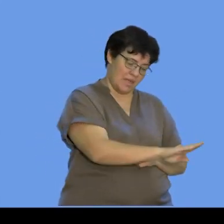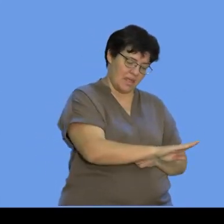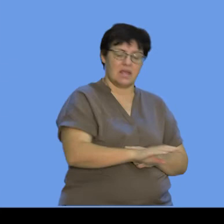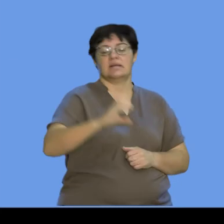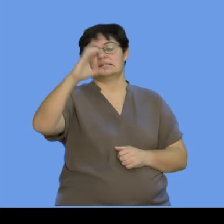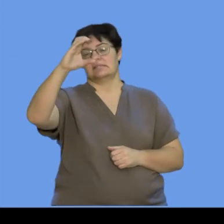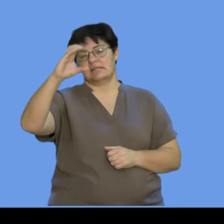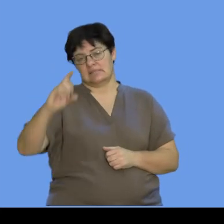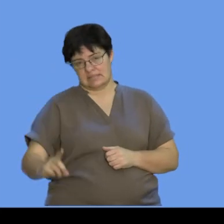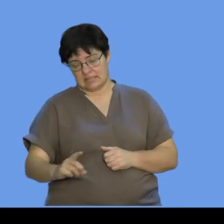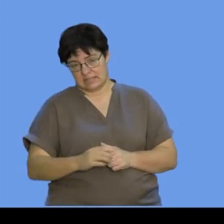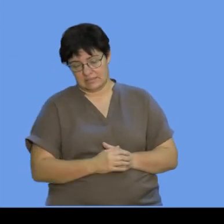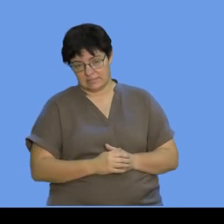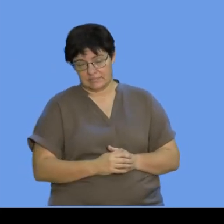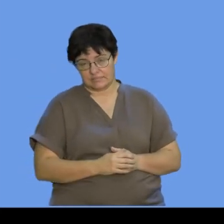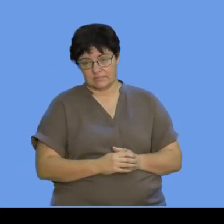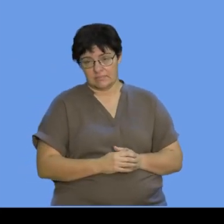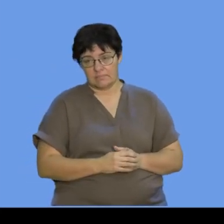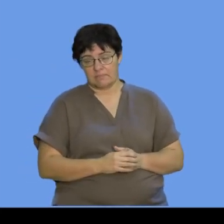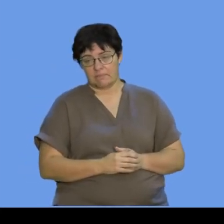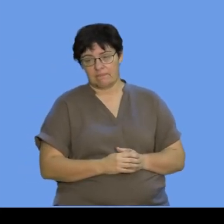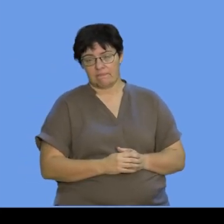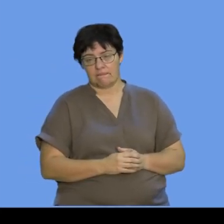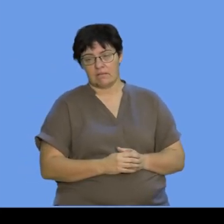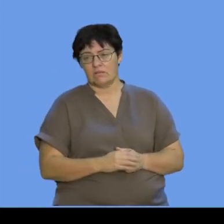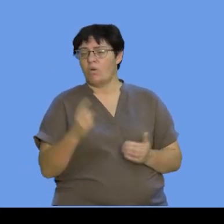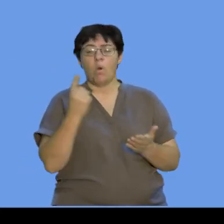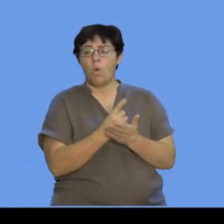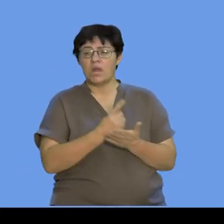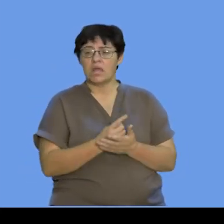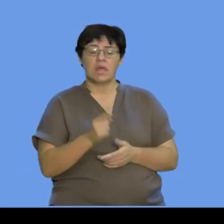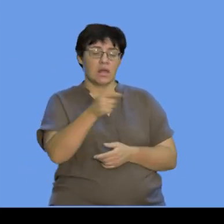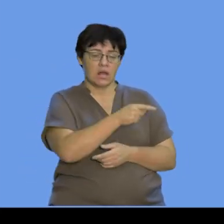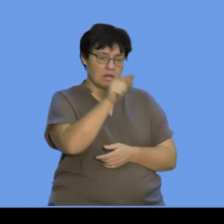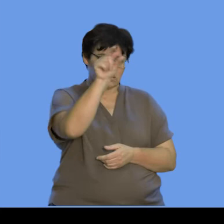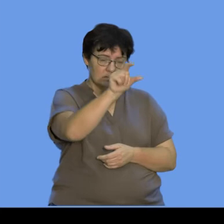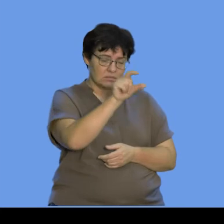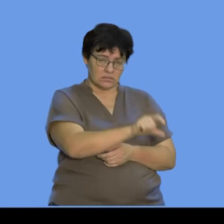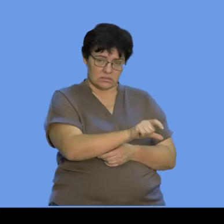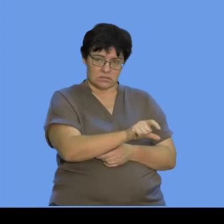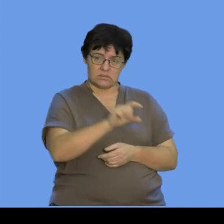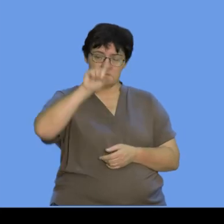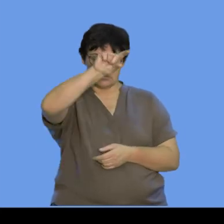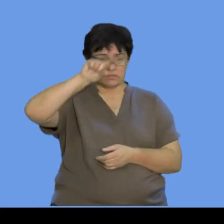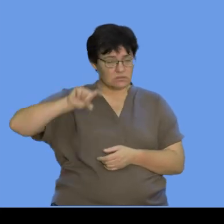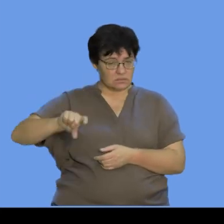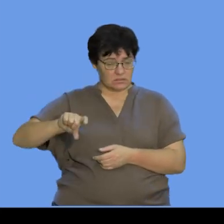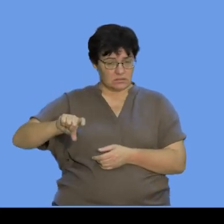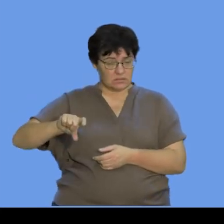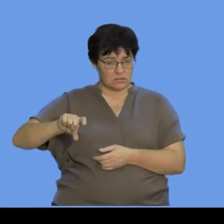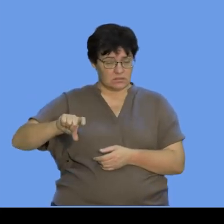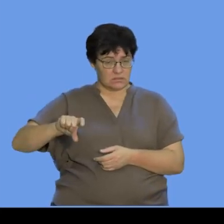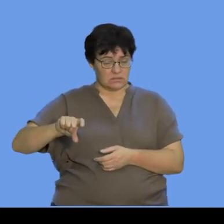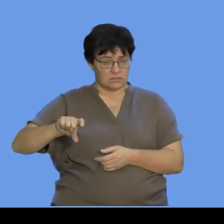the A, that is the B, that is the C, and that is the D. But it's not only that it makes these